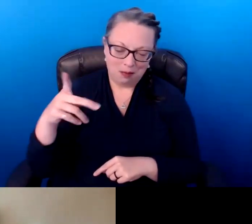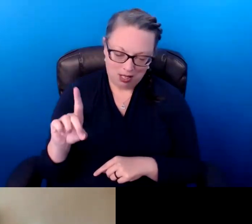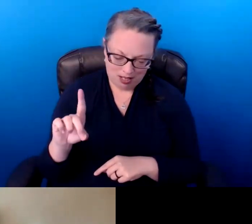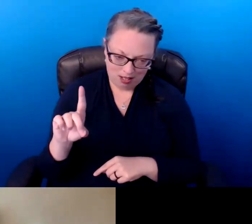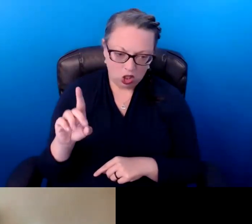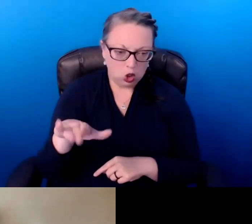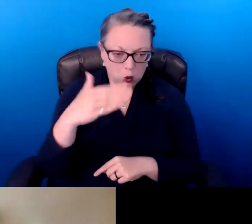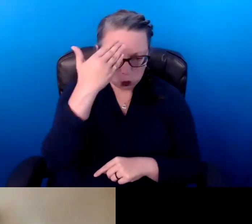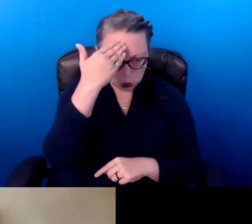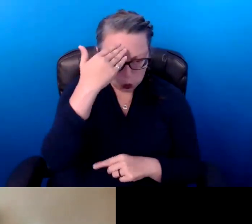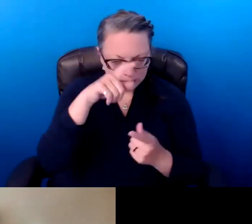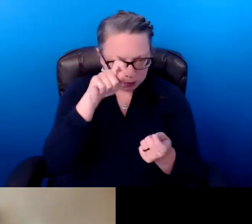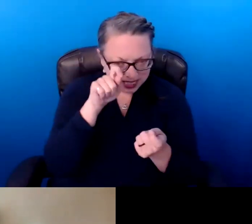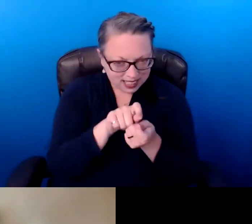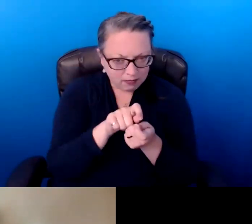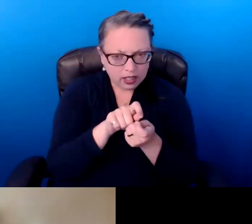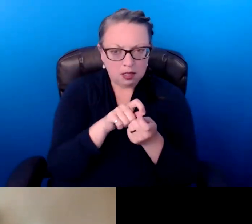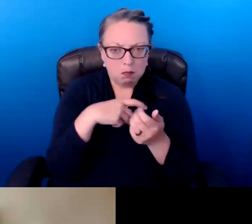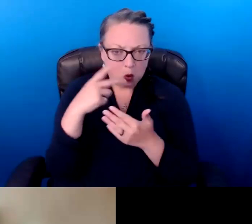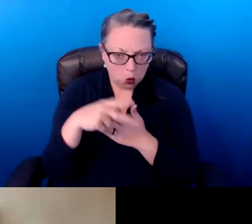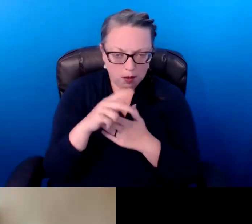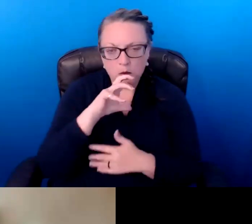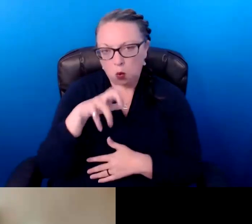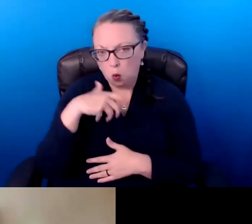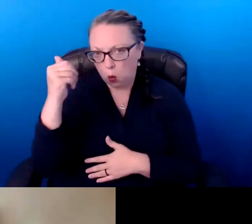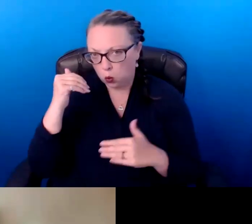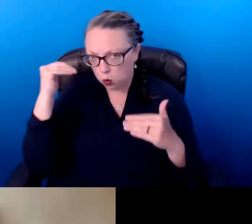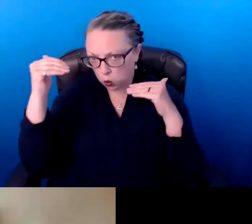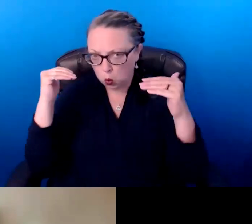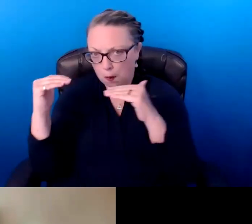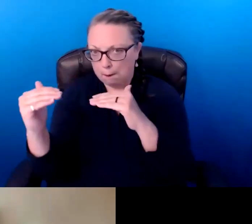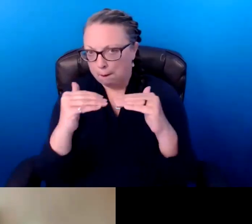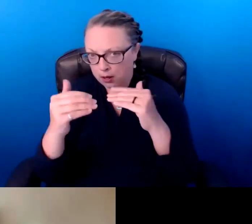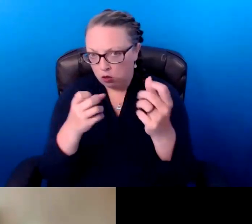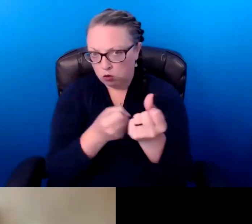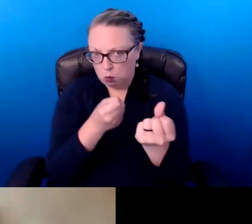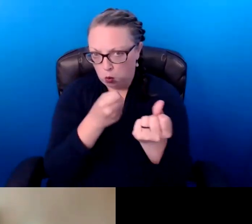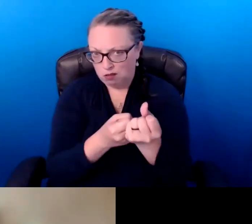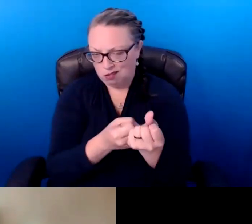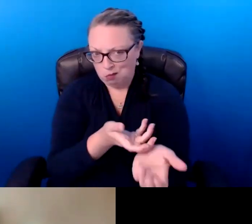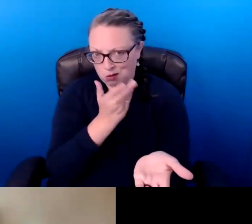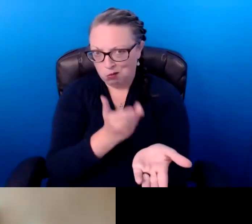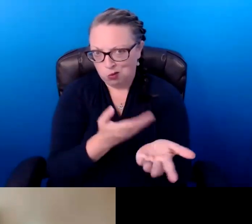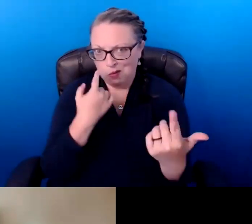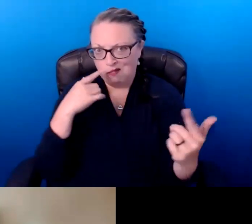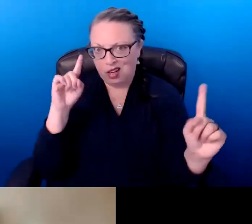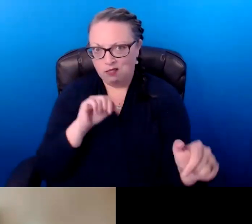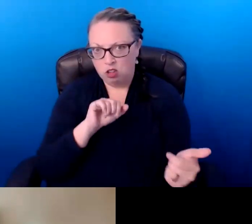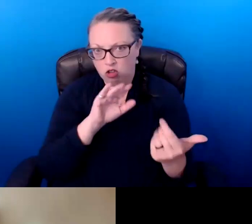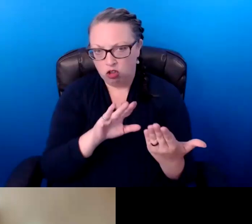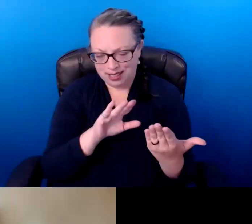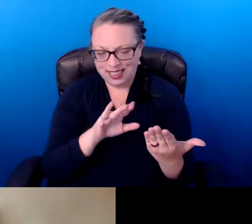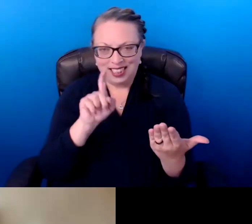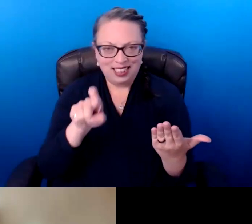specific programs in which older adult peer supports have been shown to be an effective approach to addressing the needs of older adults with